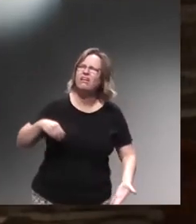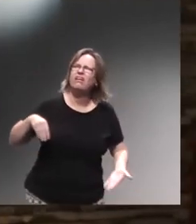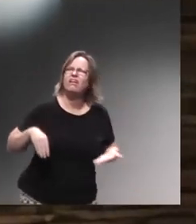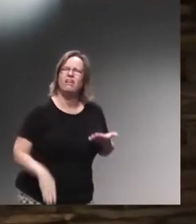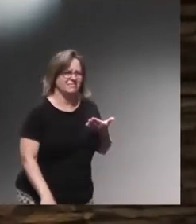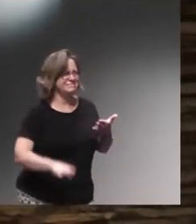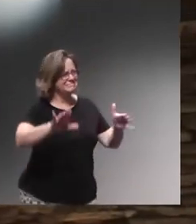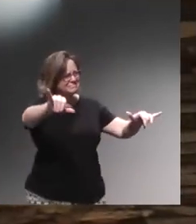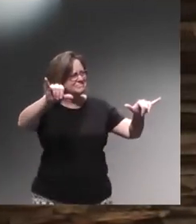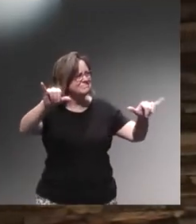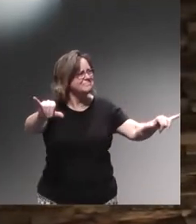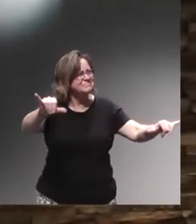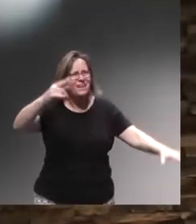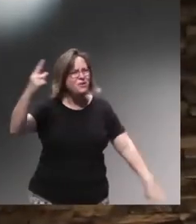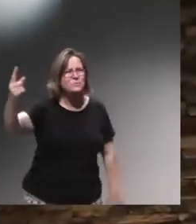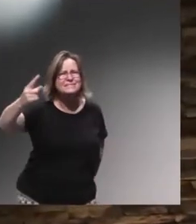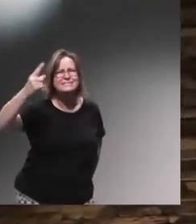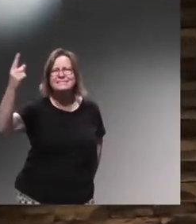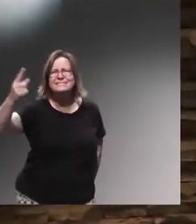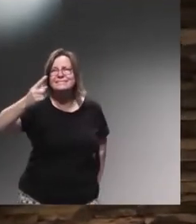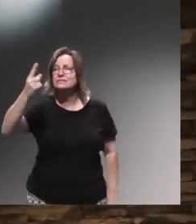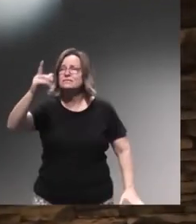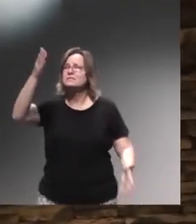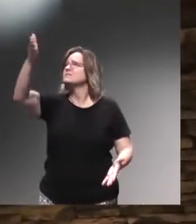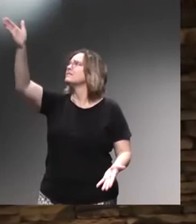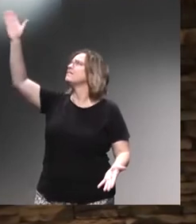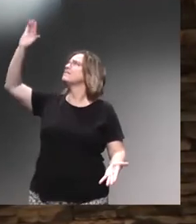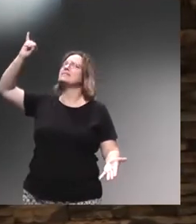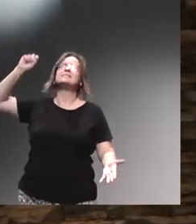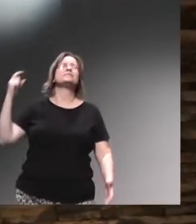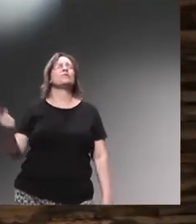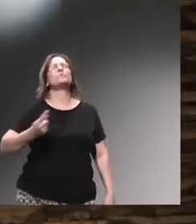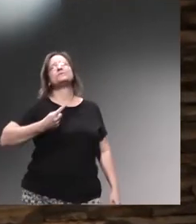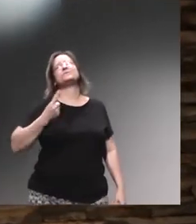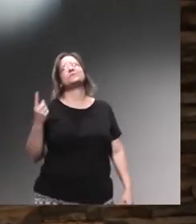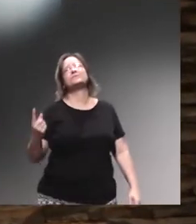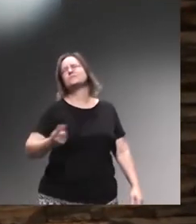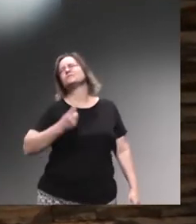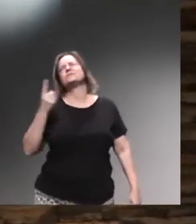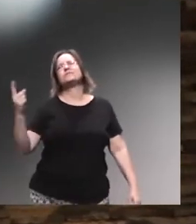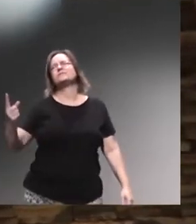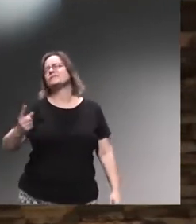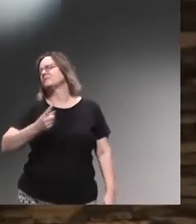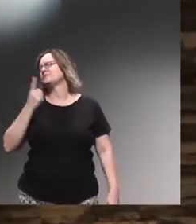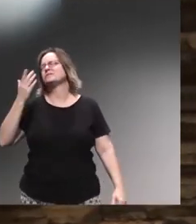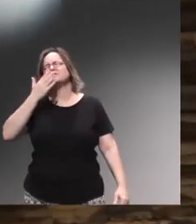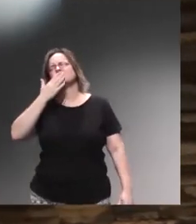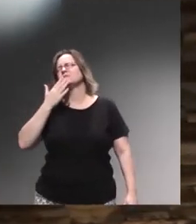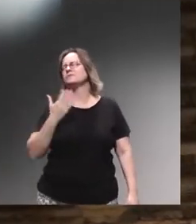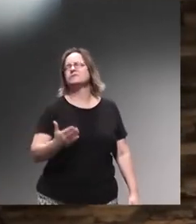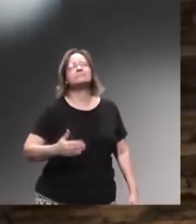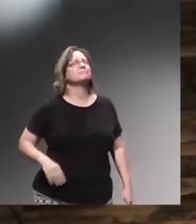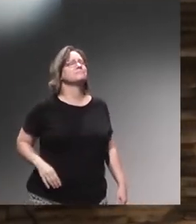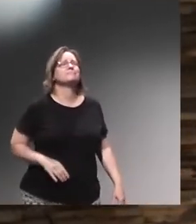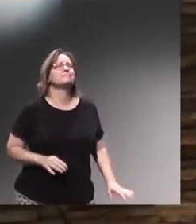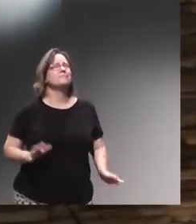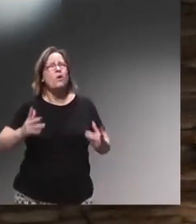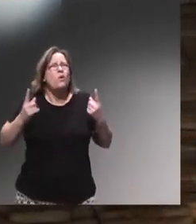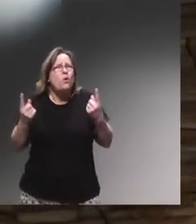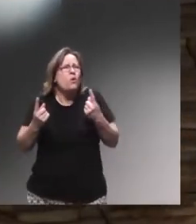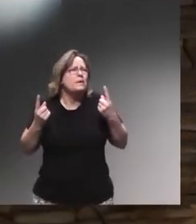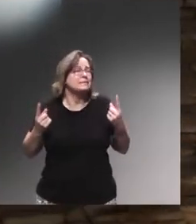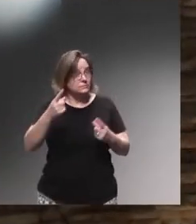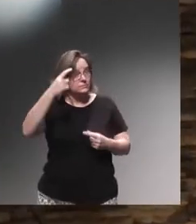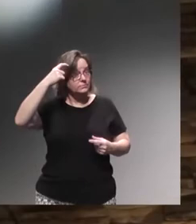and downs, all the time. You know it's true, all the time. Better believe it's you. You're